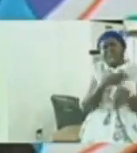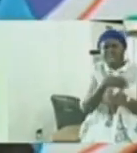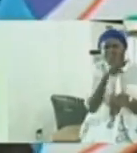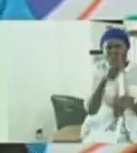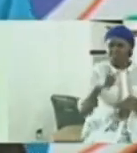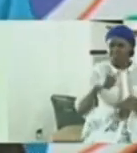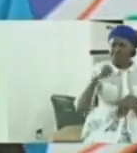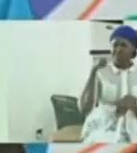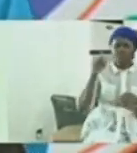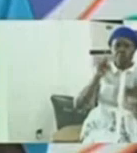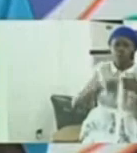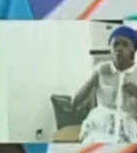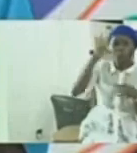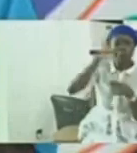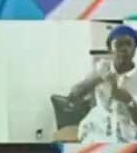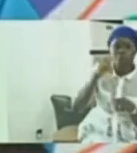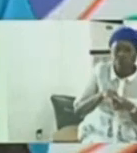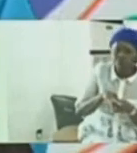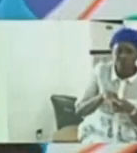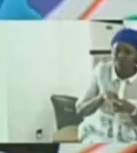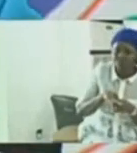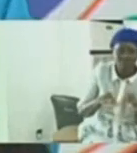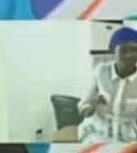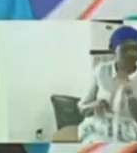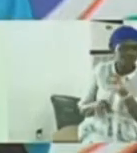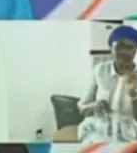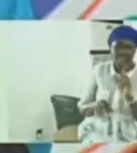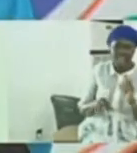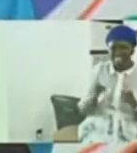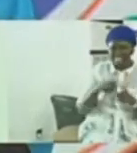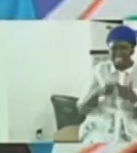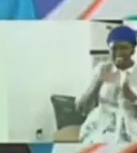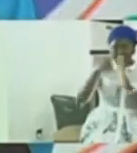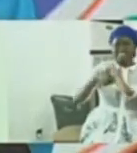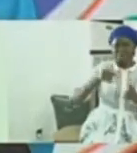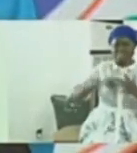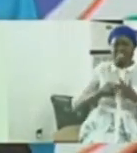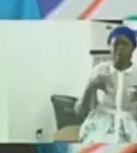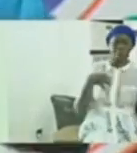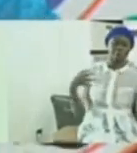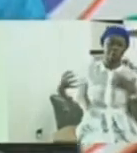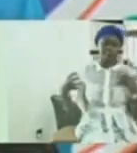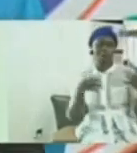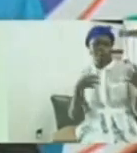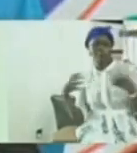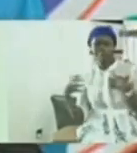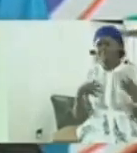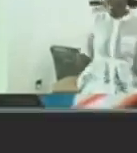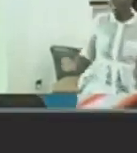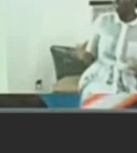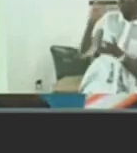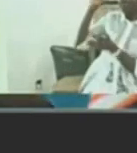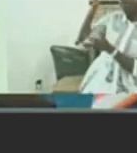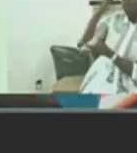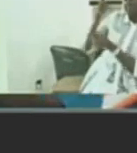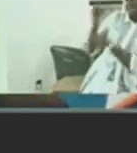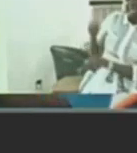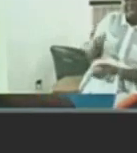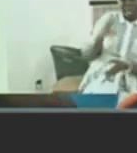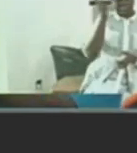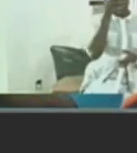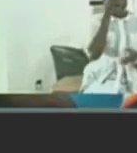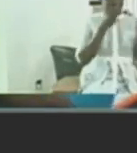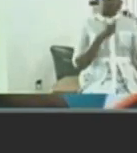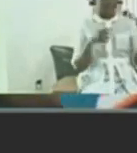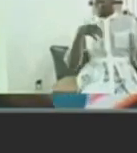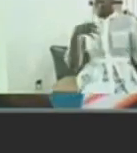refuse to vote, and then begin to complain about the government. And that even though